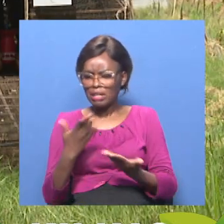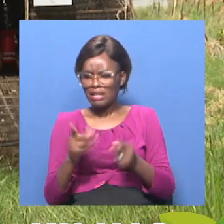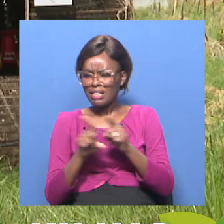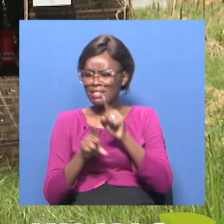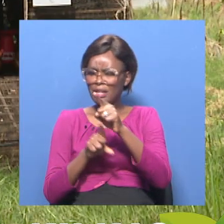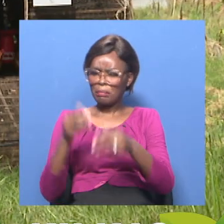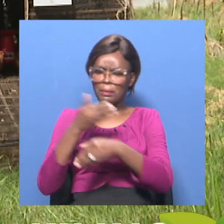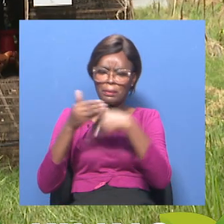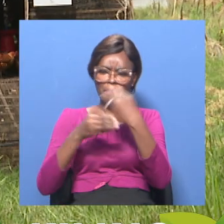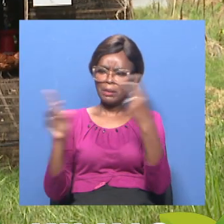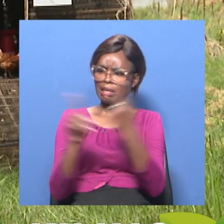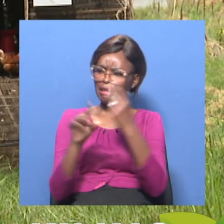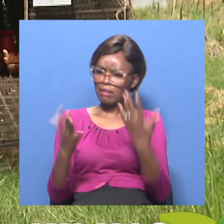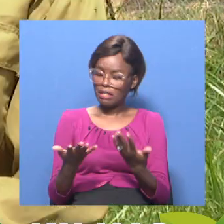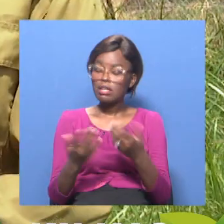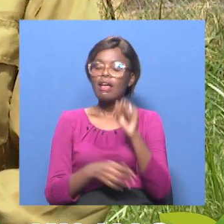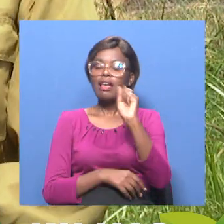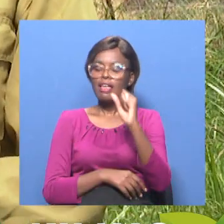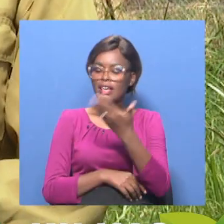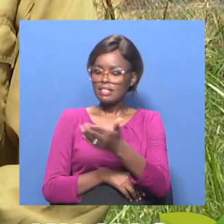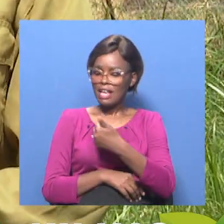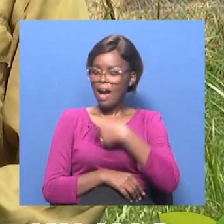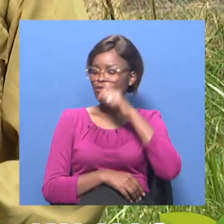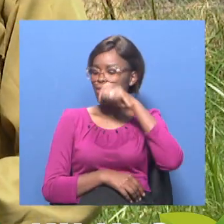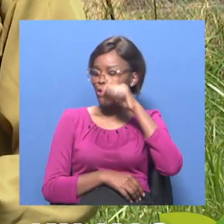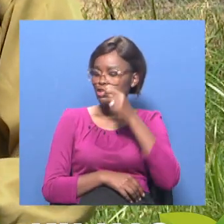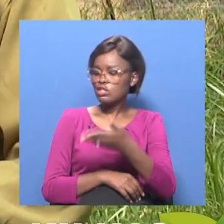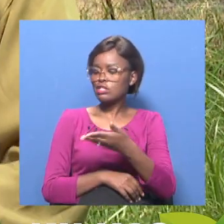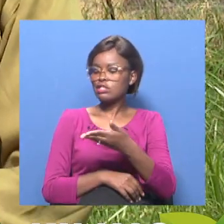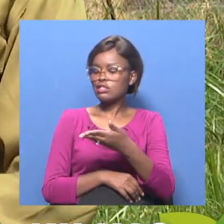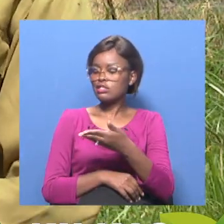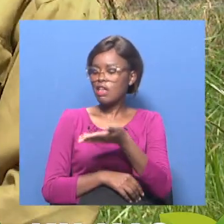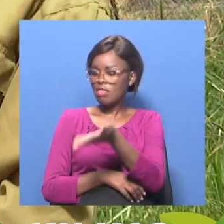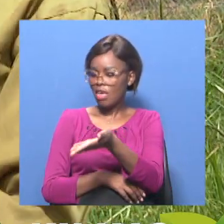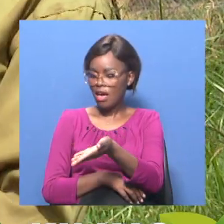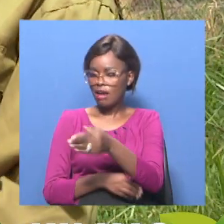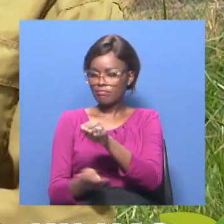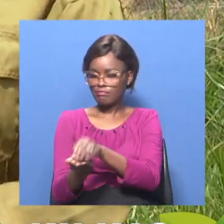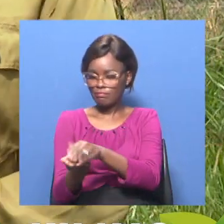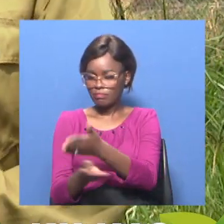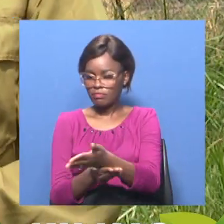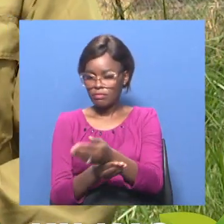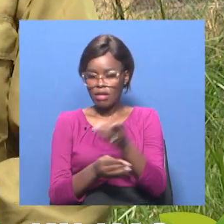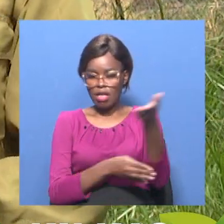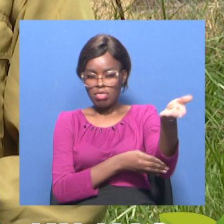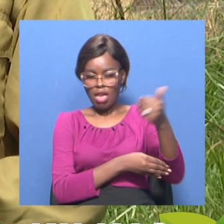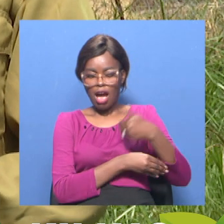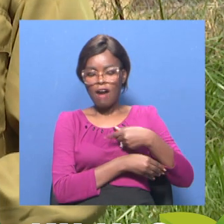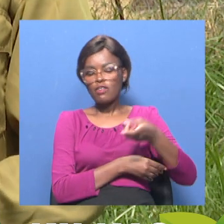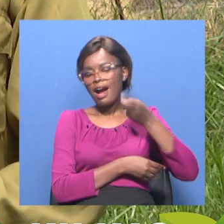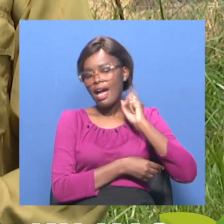It's a unique structure. This is where we do most of our poultry production. So on this end, we do have our layer